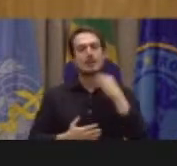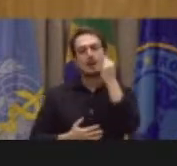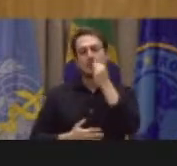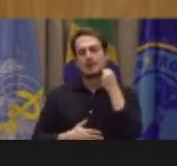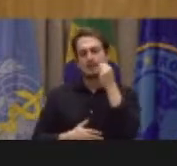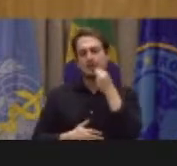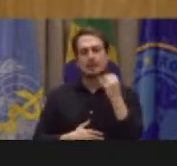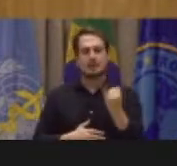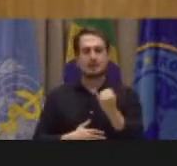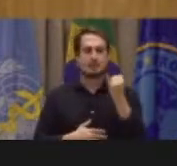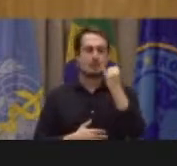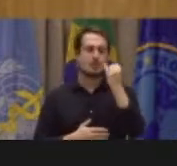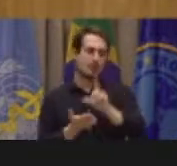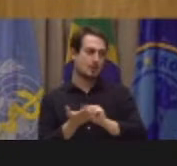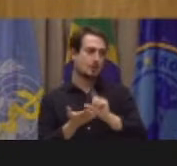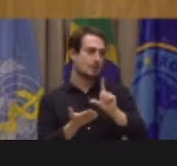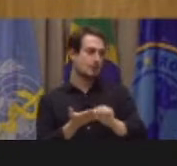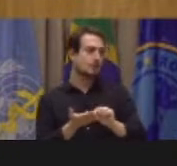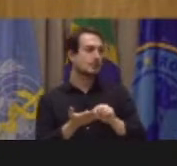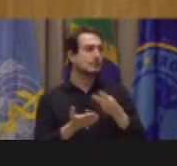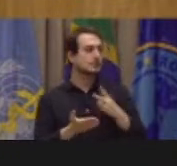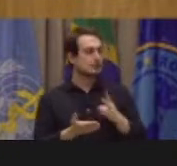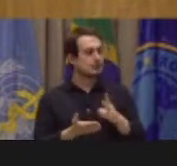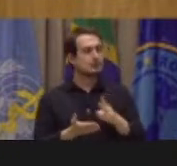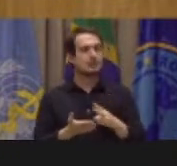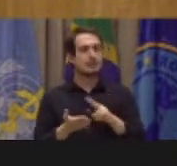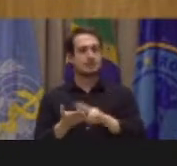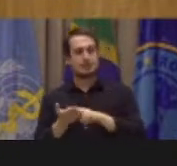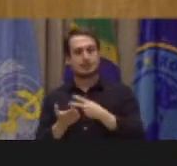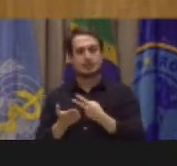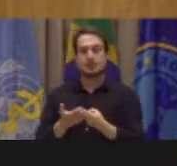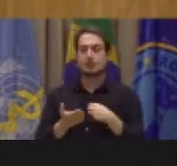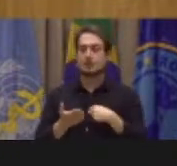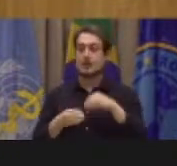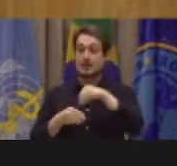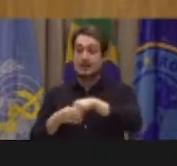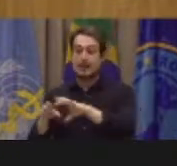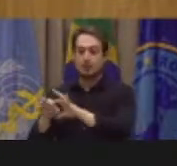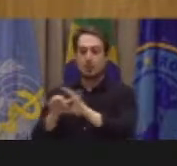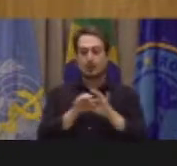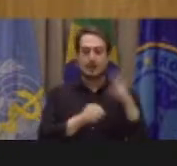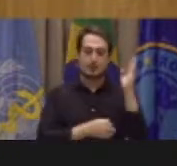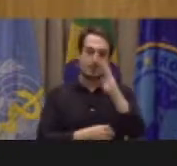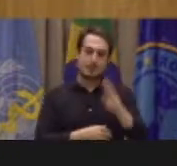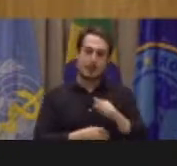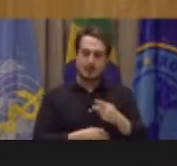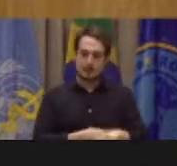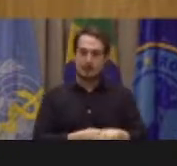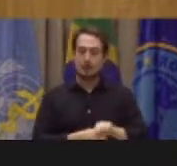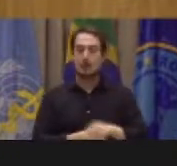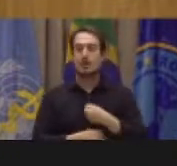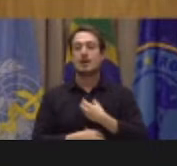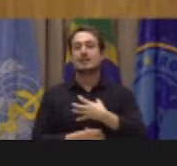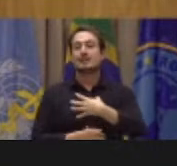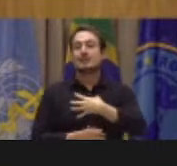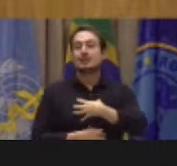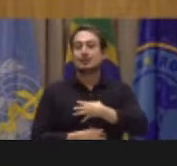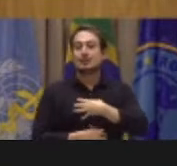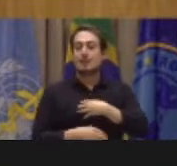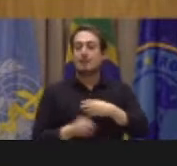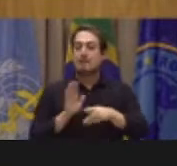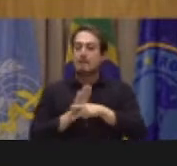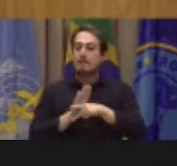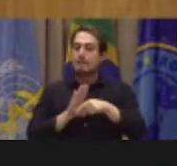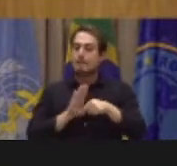There's an important experience in literature that little by little is being translated into the Brazilian context, that are forms